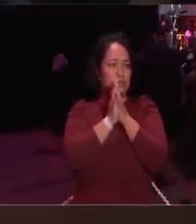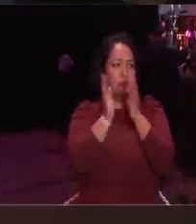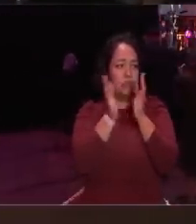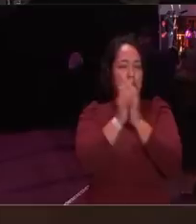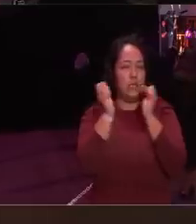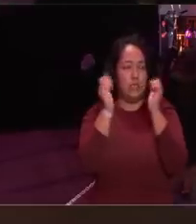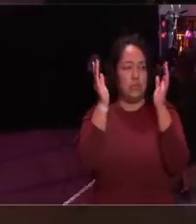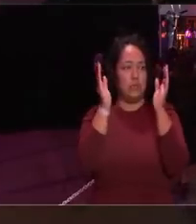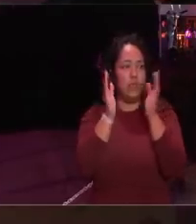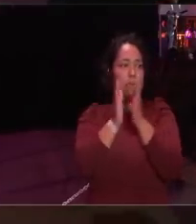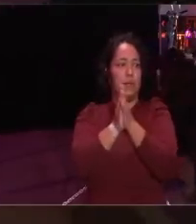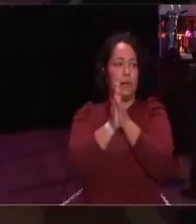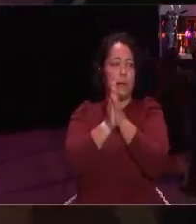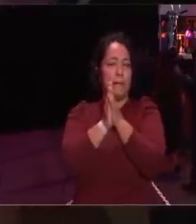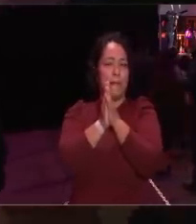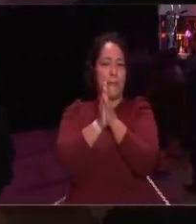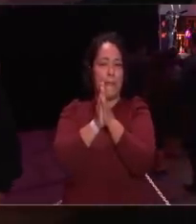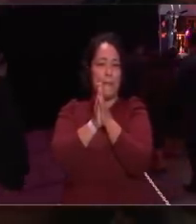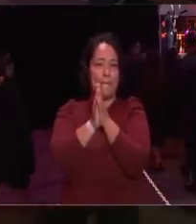Hallelujah, Jesus.